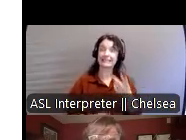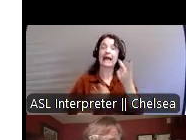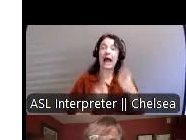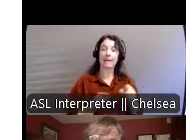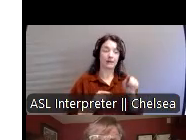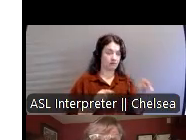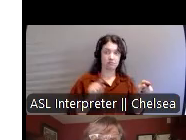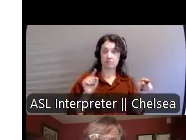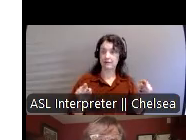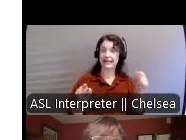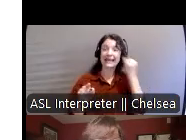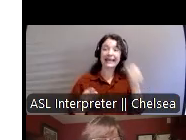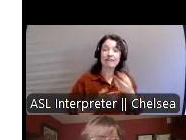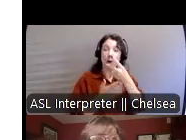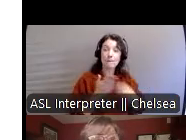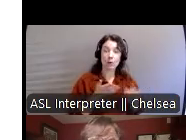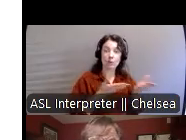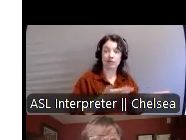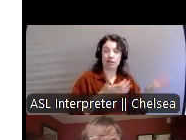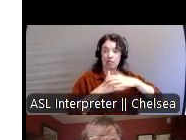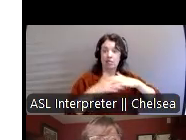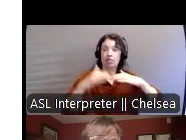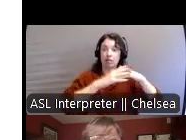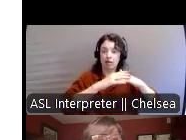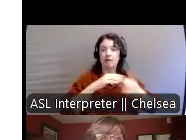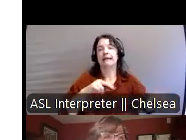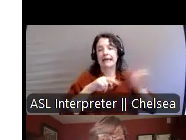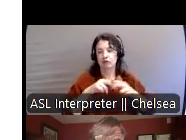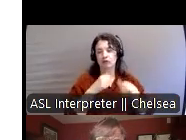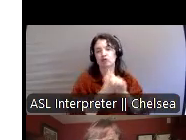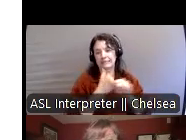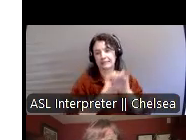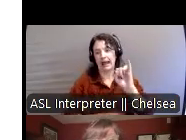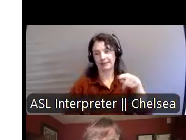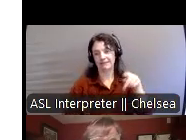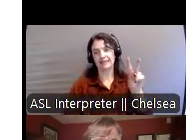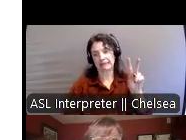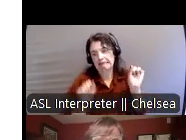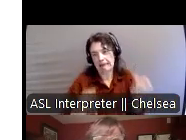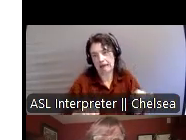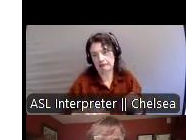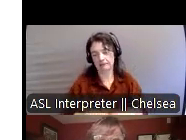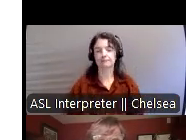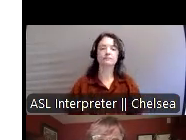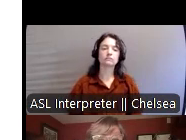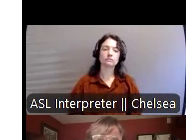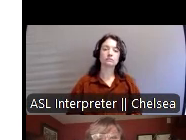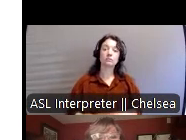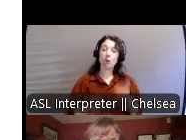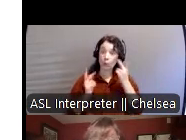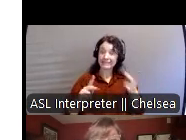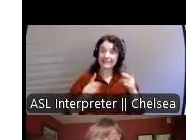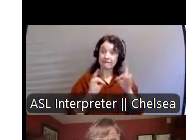can elevate the IPV risks significantly. What we often see in the cycle of violence